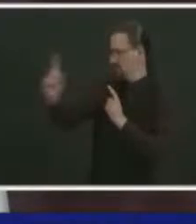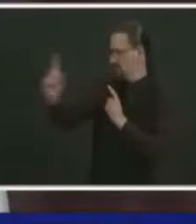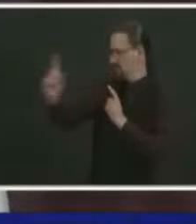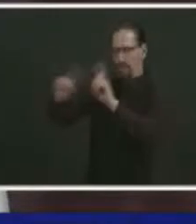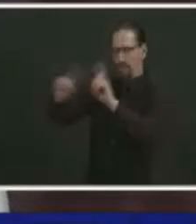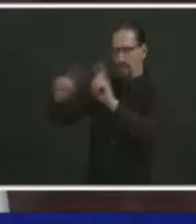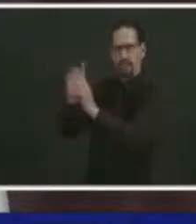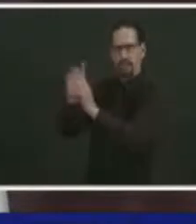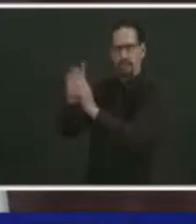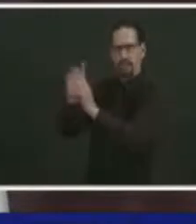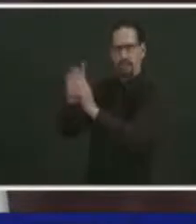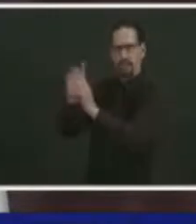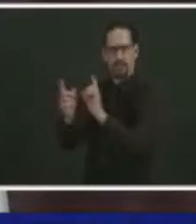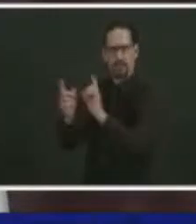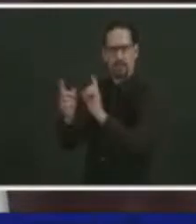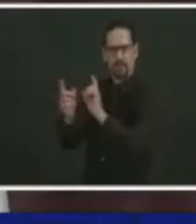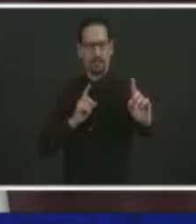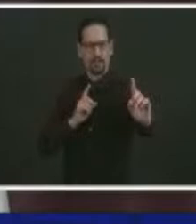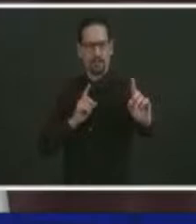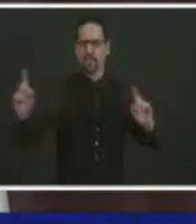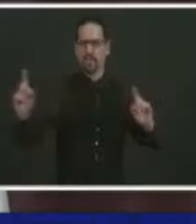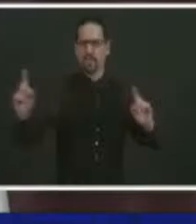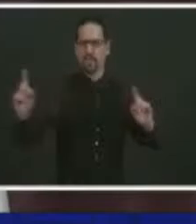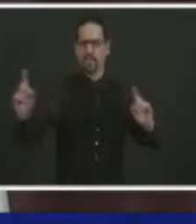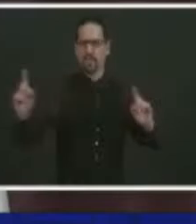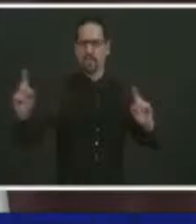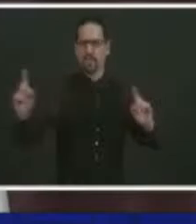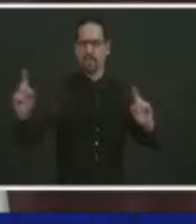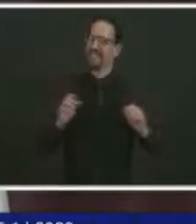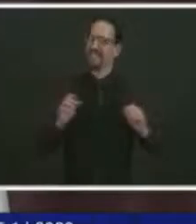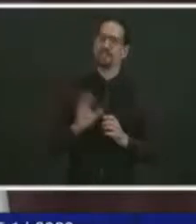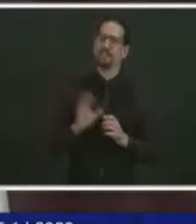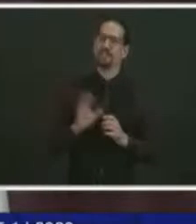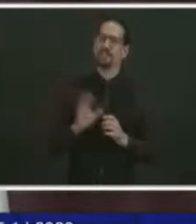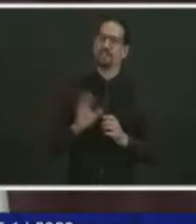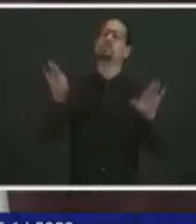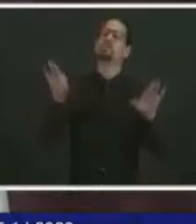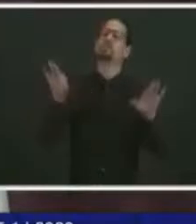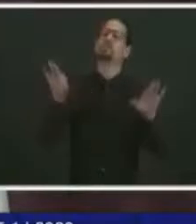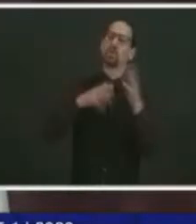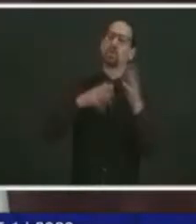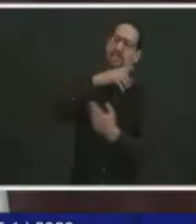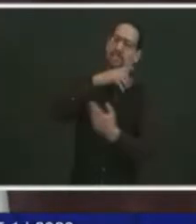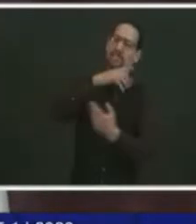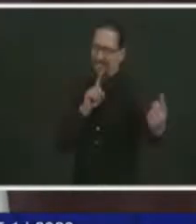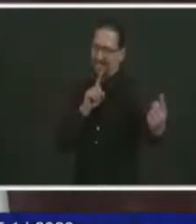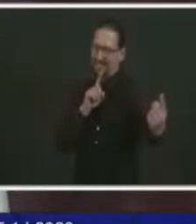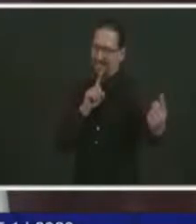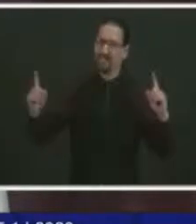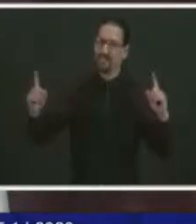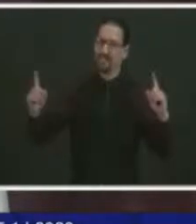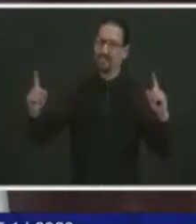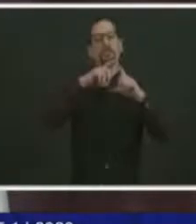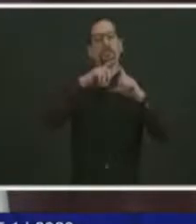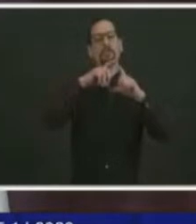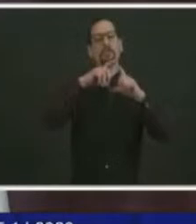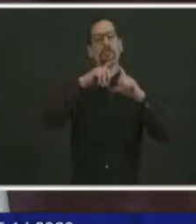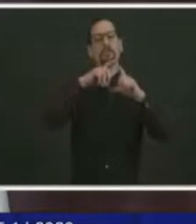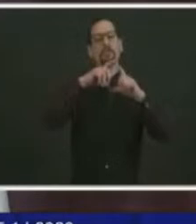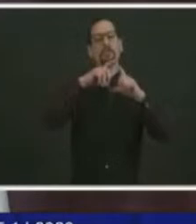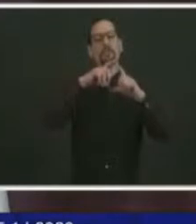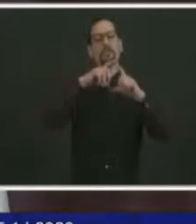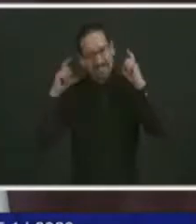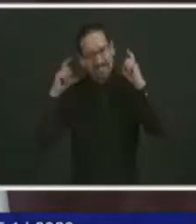you to maintain your social distancing and your mask wearing where you even at parks